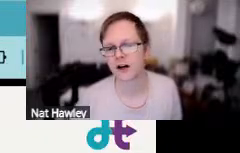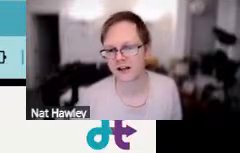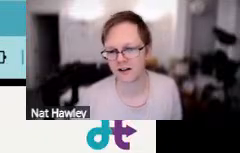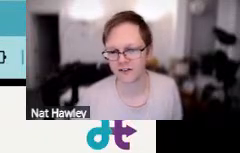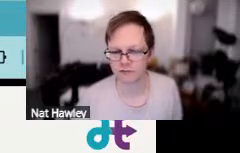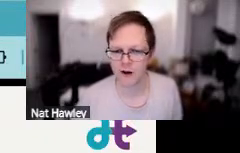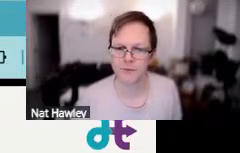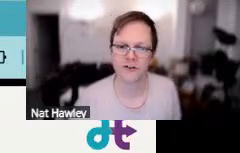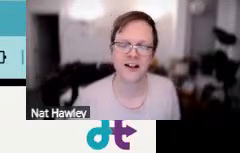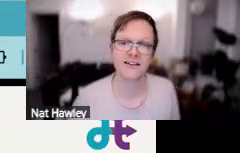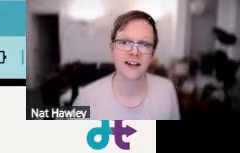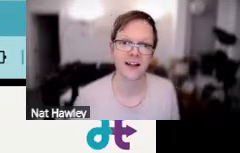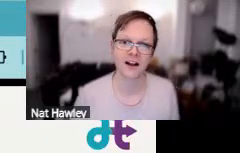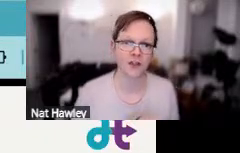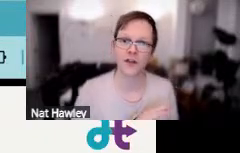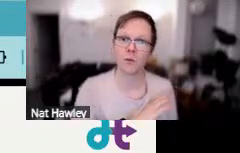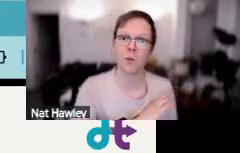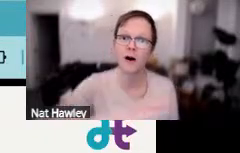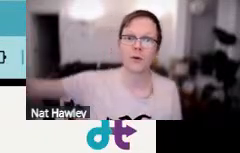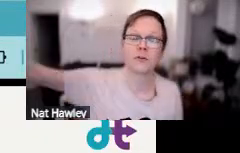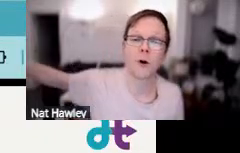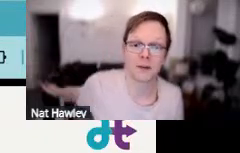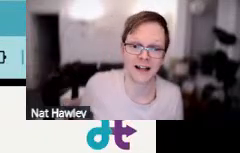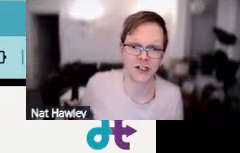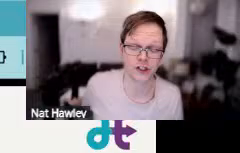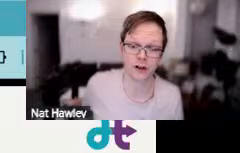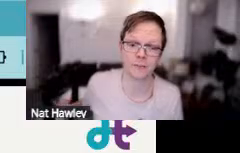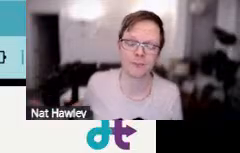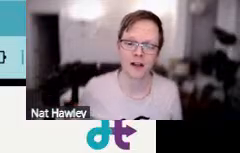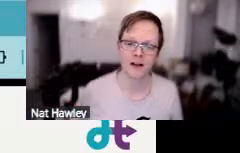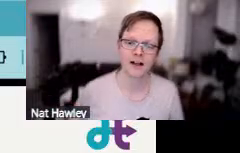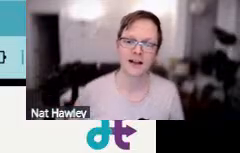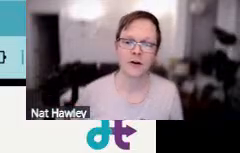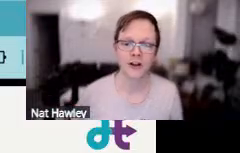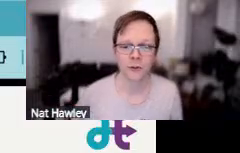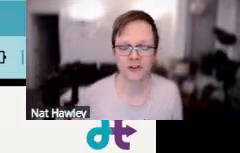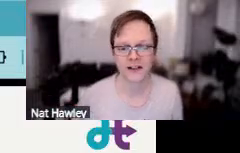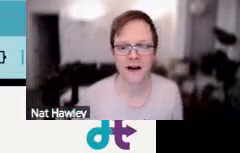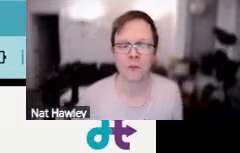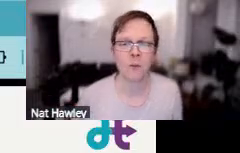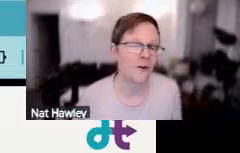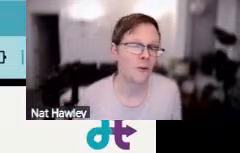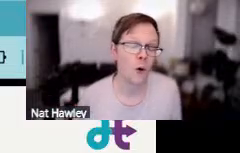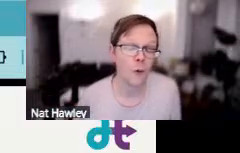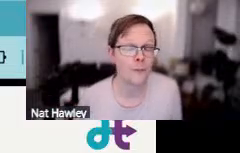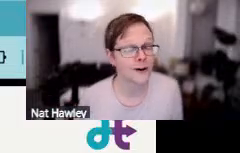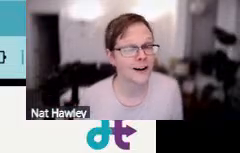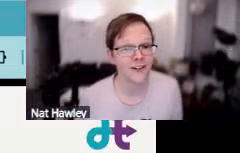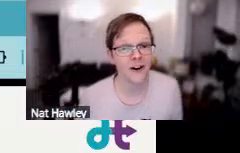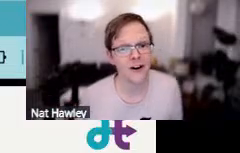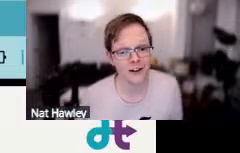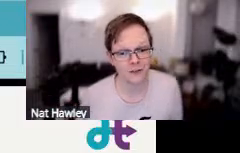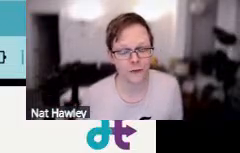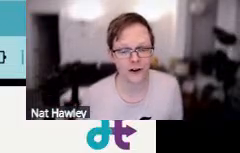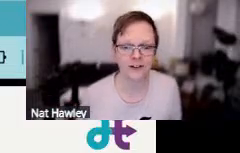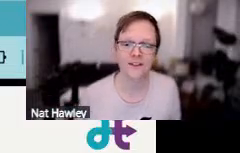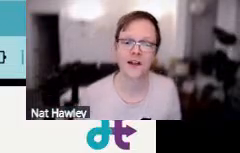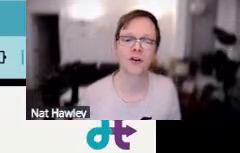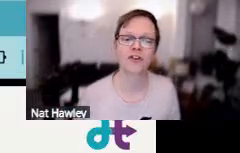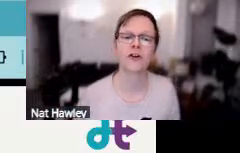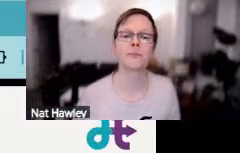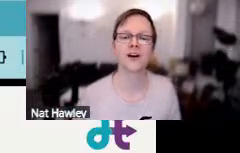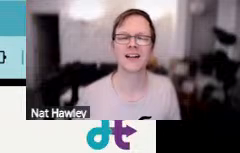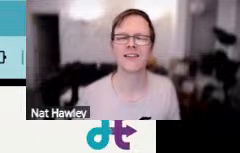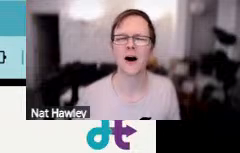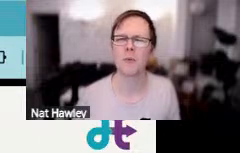different brains representing the world's population. Now, you'll see that while all brains are different, there